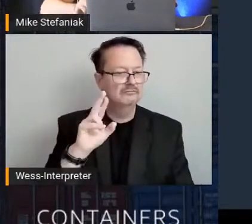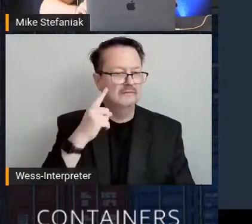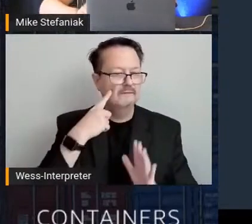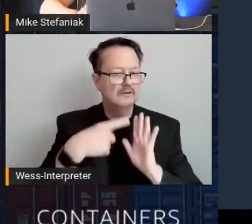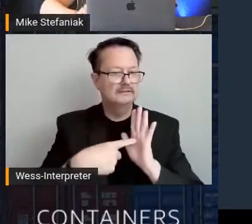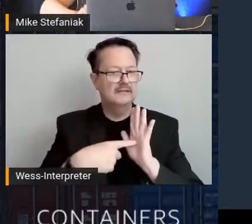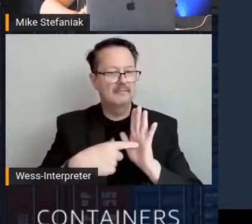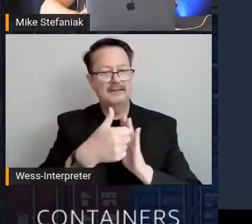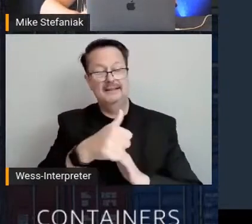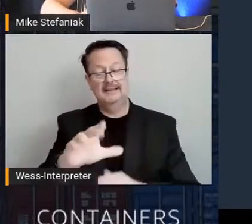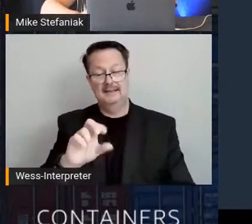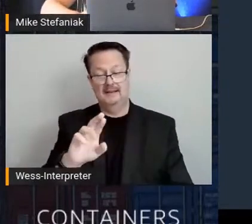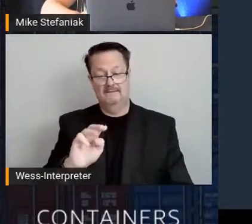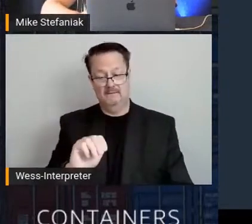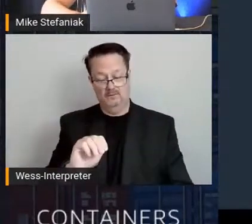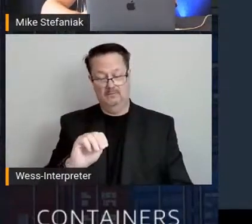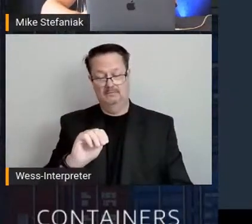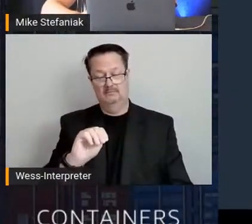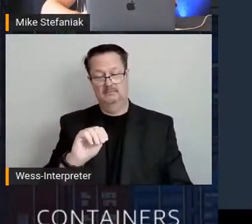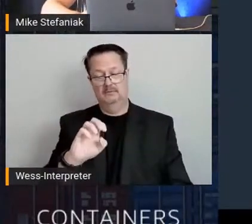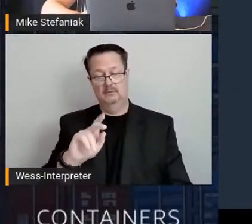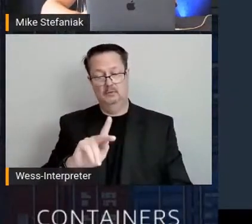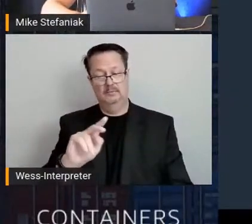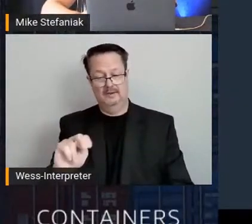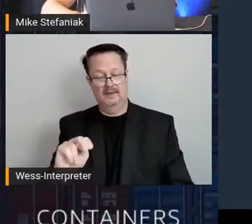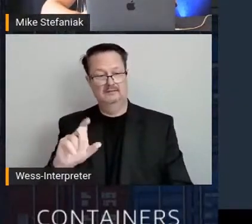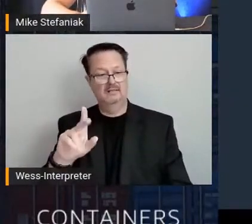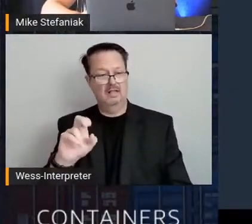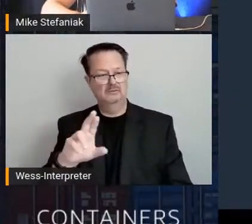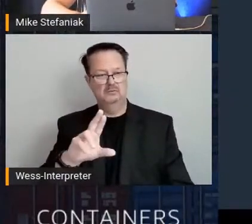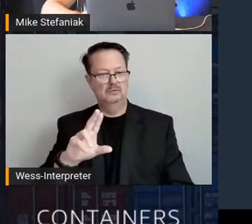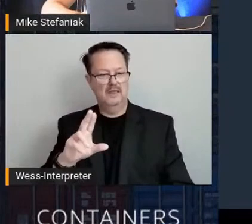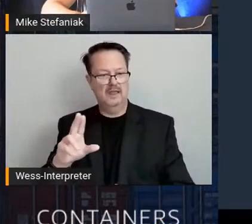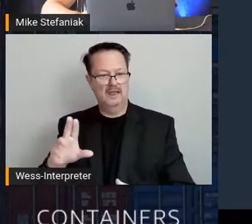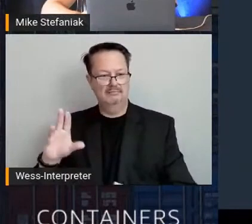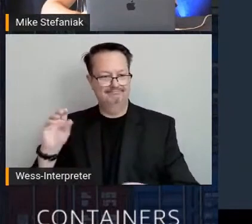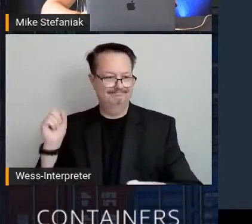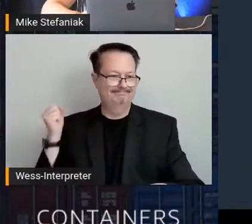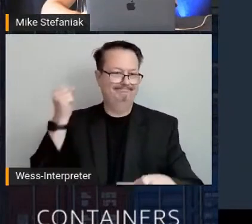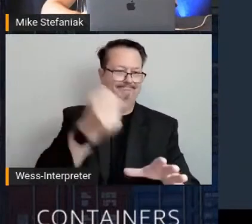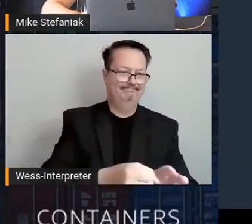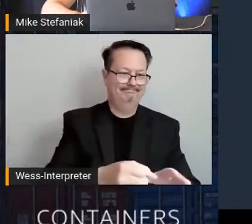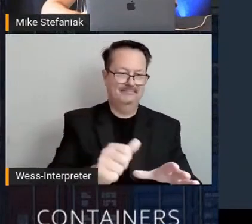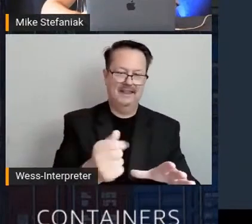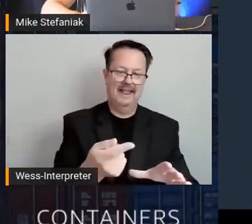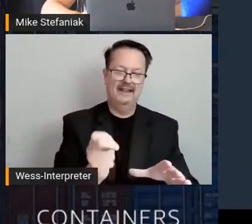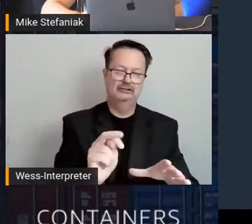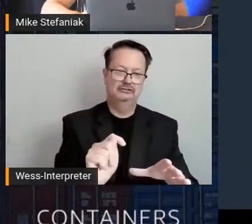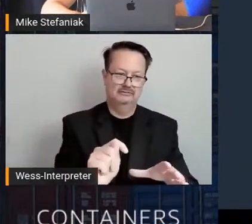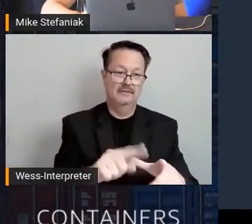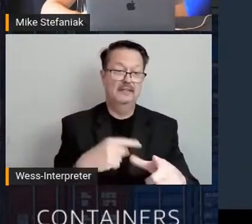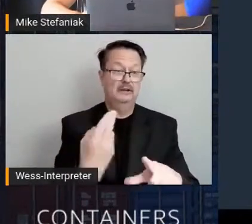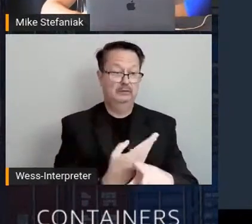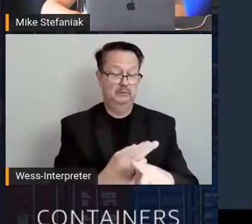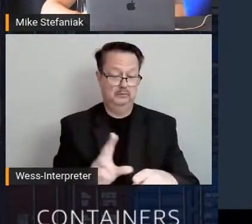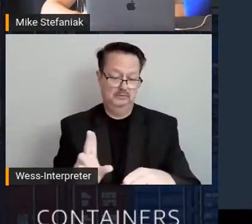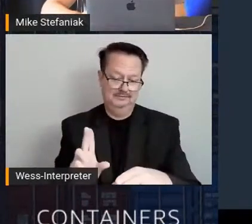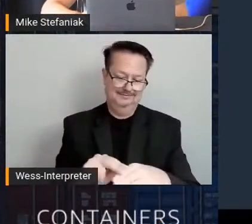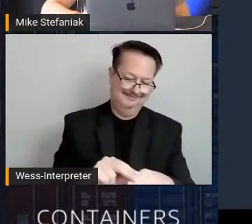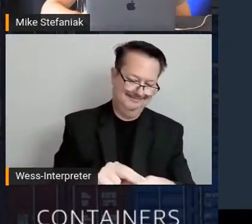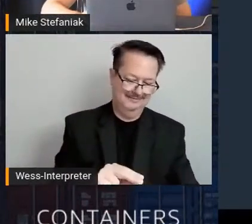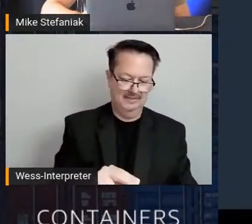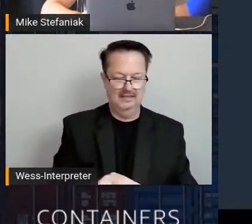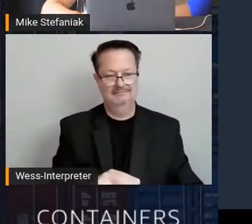conformant Kubernetes cluster that's out there, you can install an agent on that cluster and then use the EKS console to attach to that